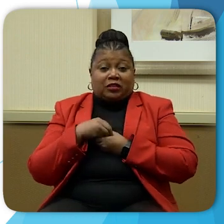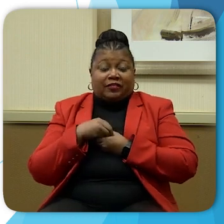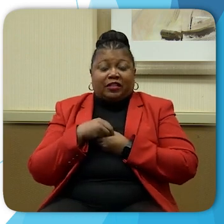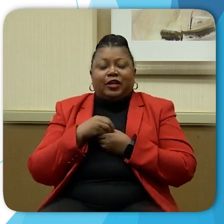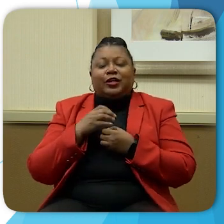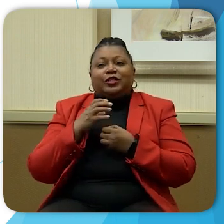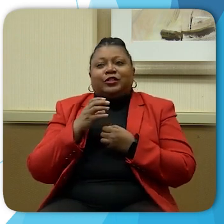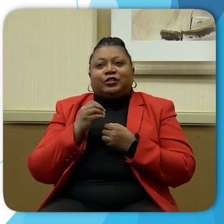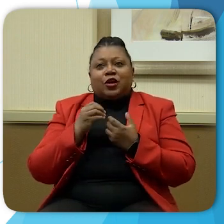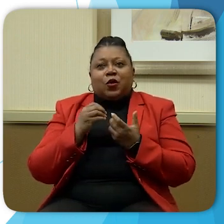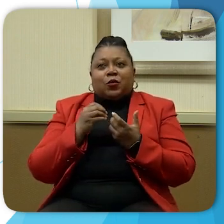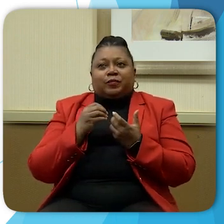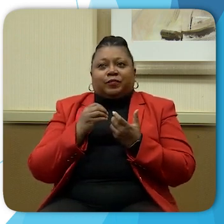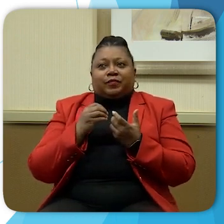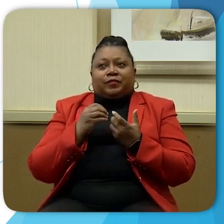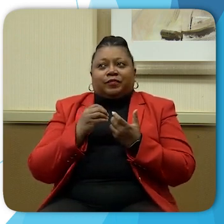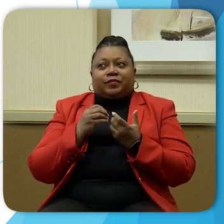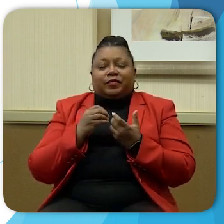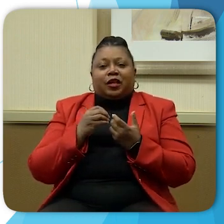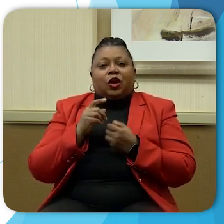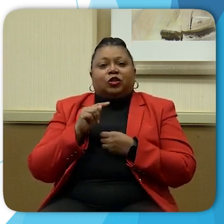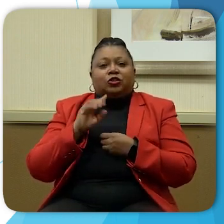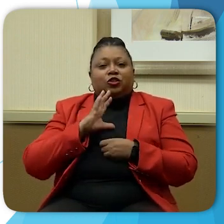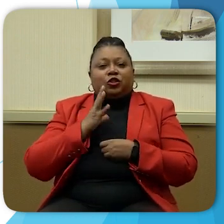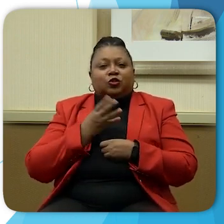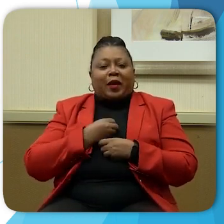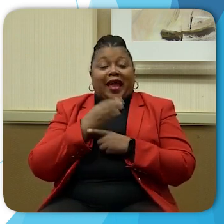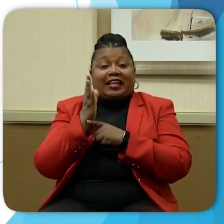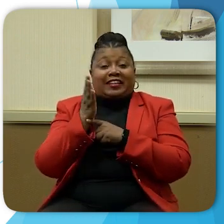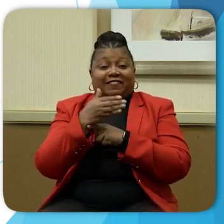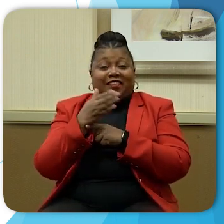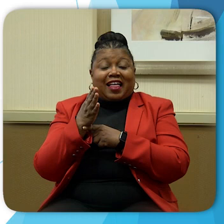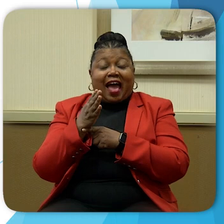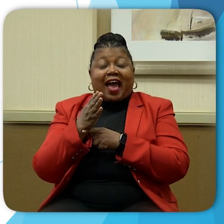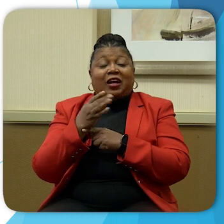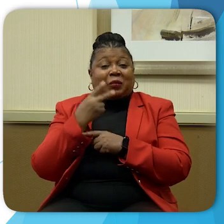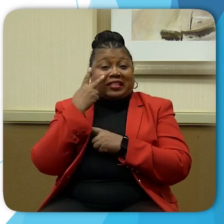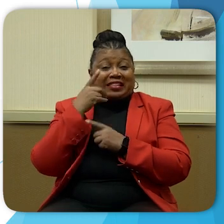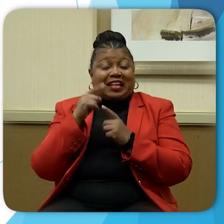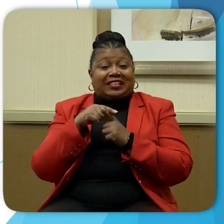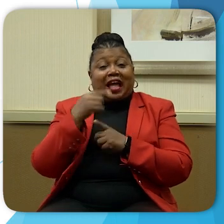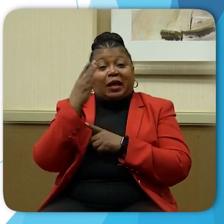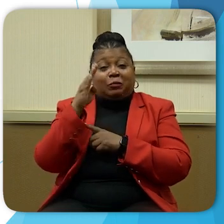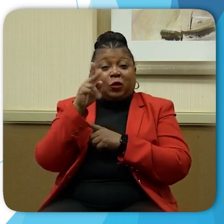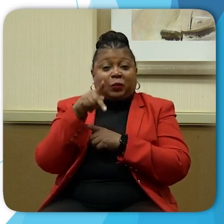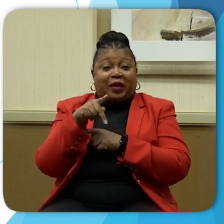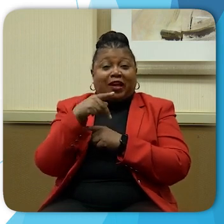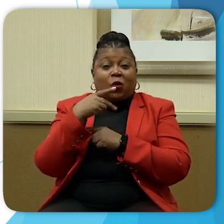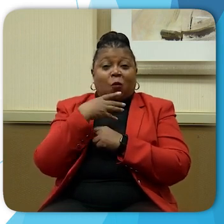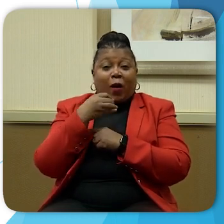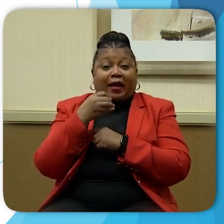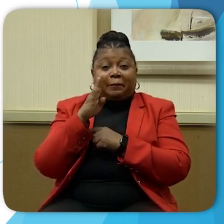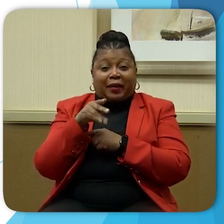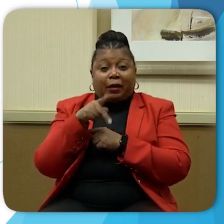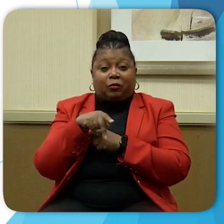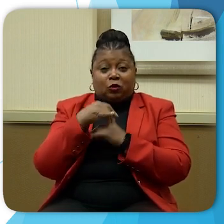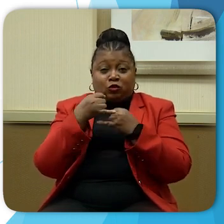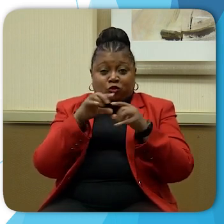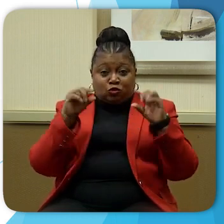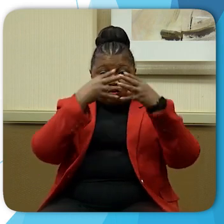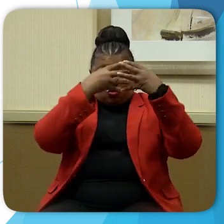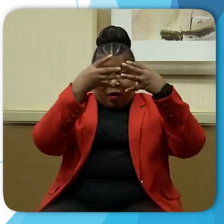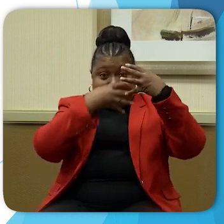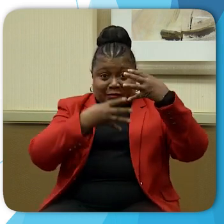So the trans flag, which we see as like blue, pink, white, pink, blue